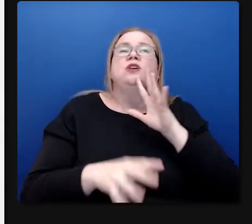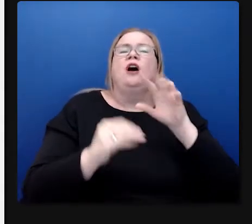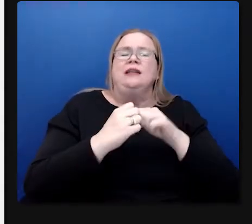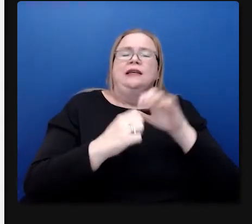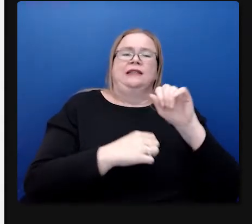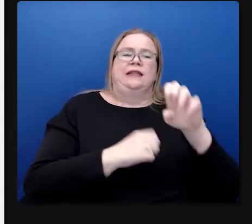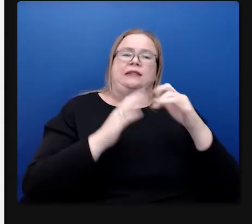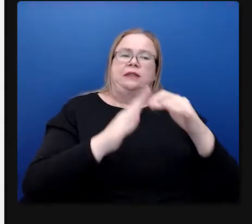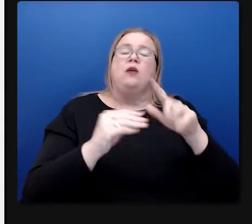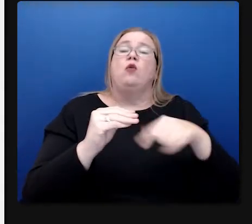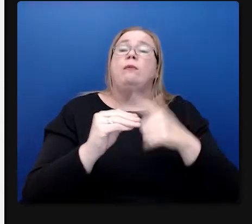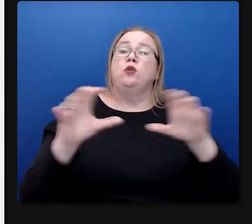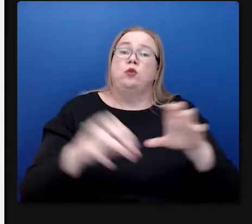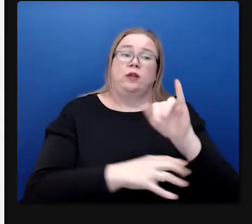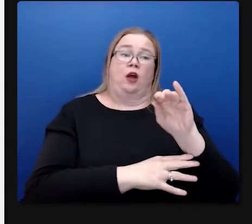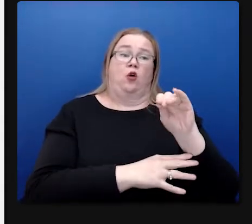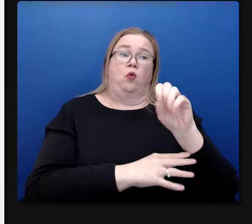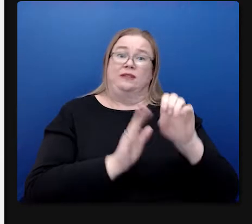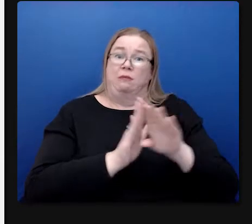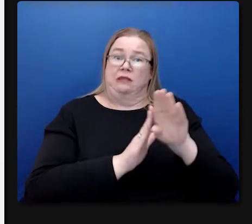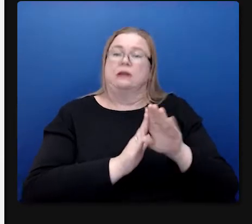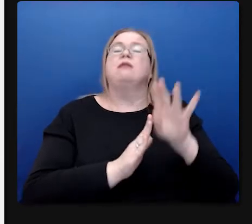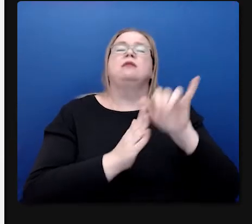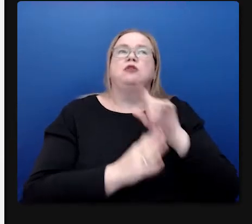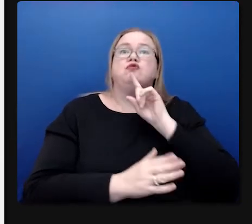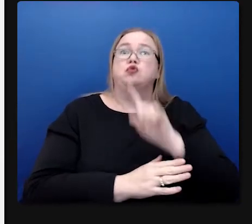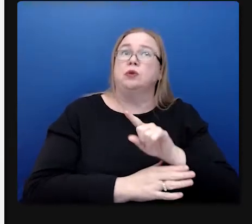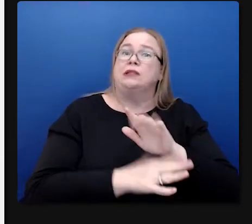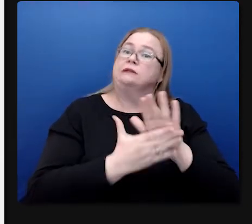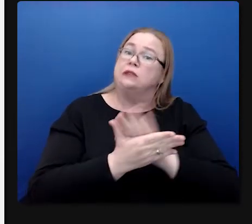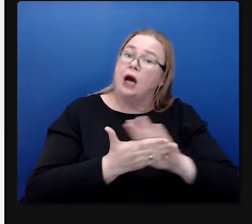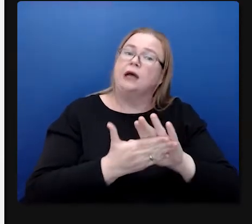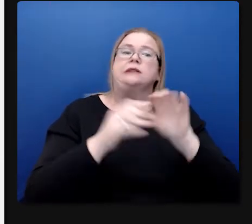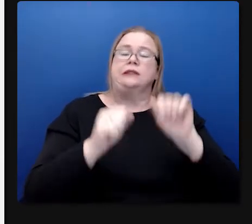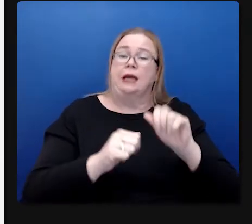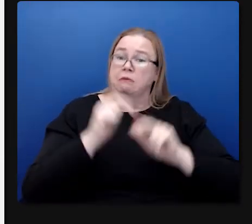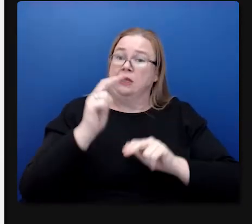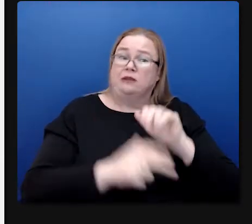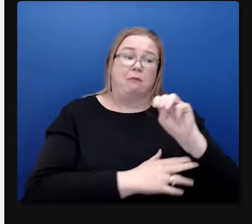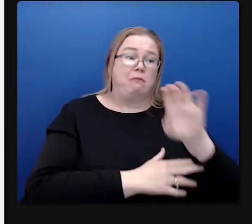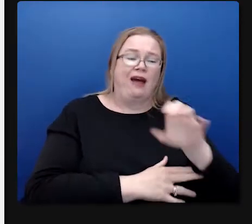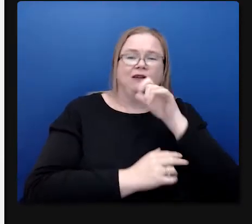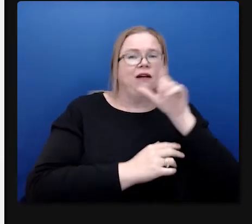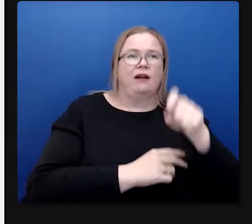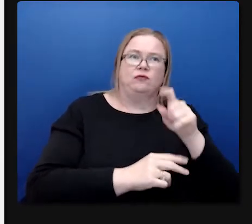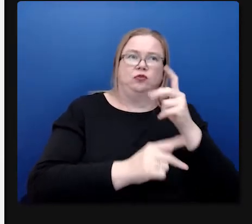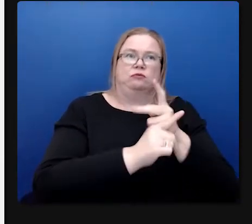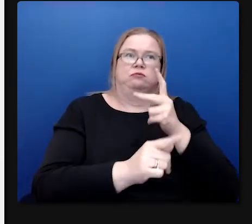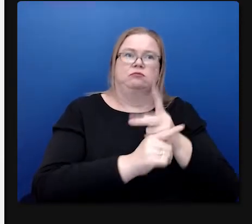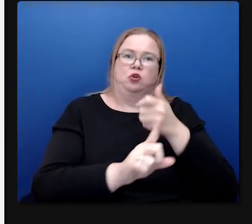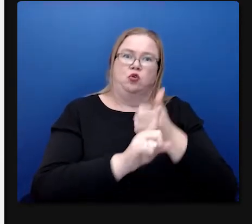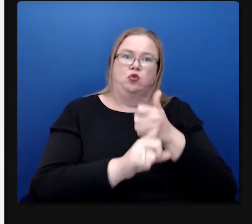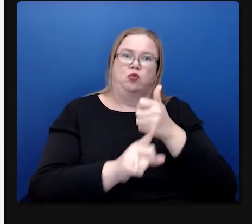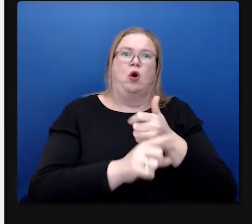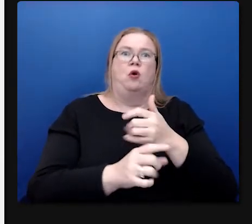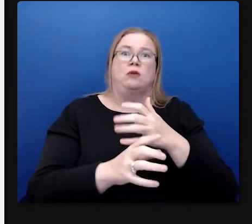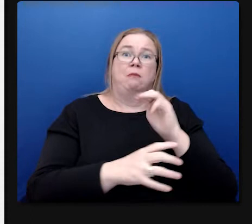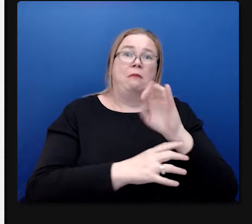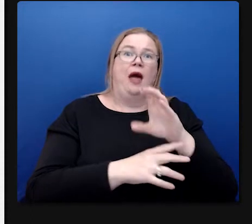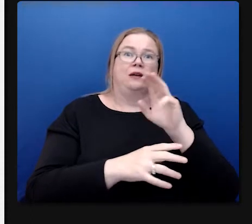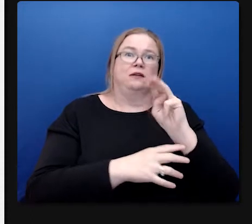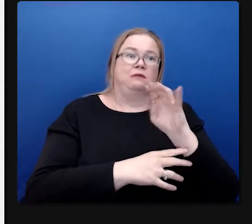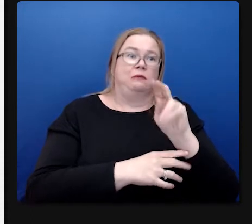in our case study about doing iOS builds, where it's really nice to be able to build on Macs without having to maintain your own fleet of Mac